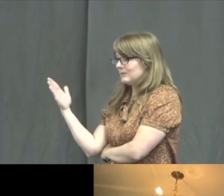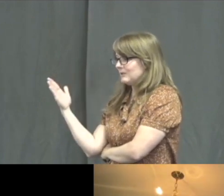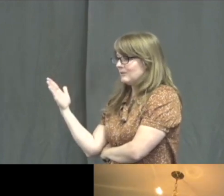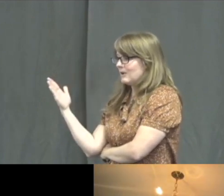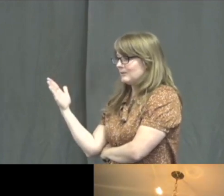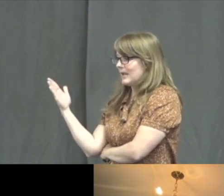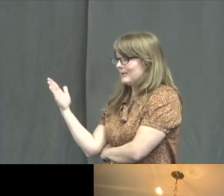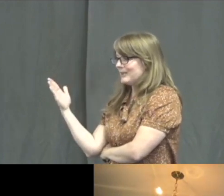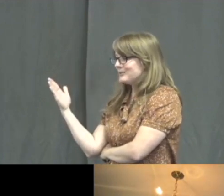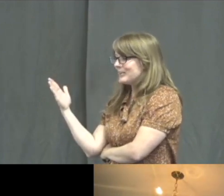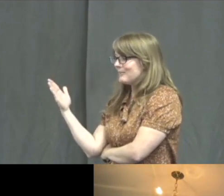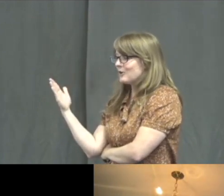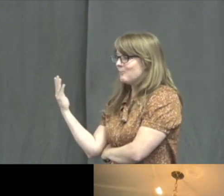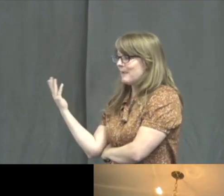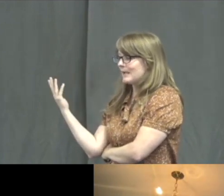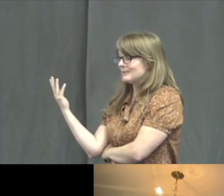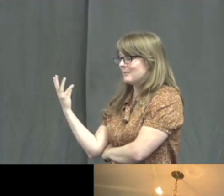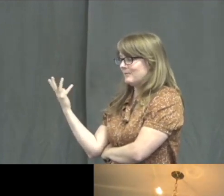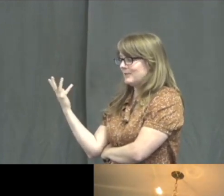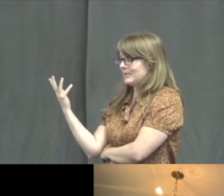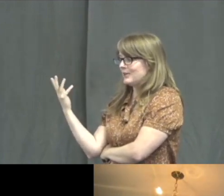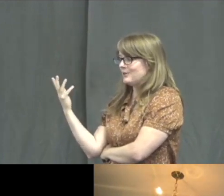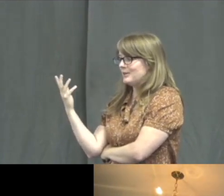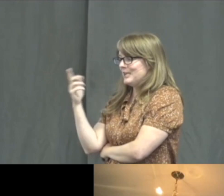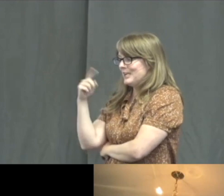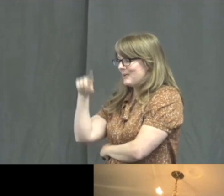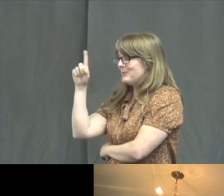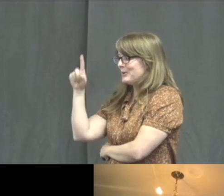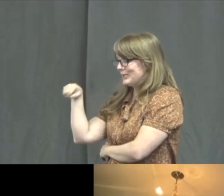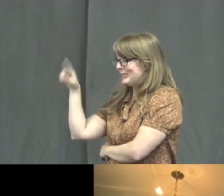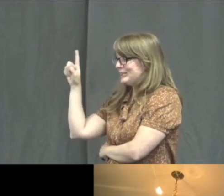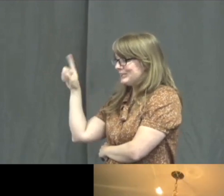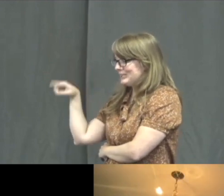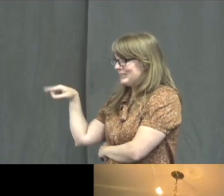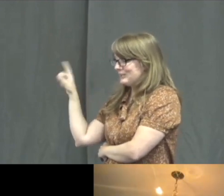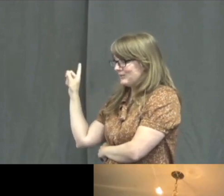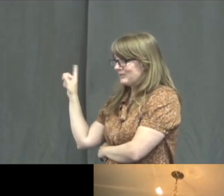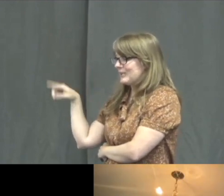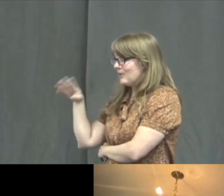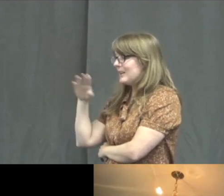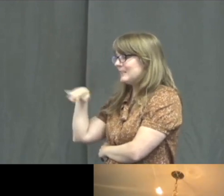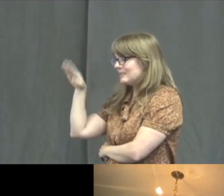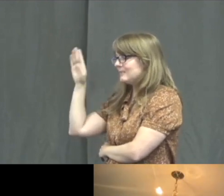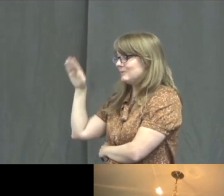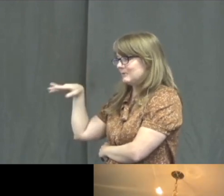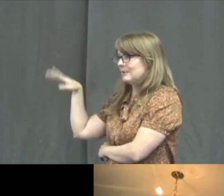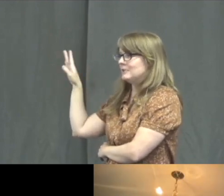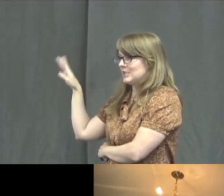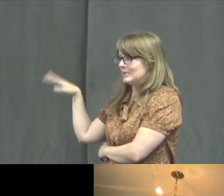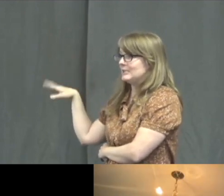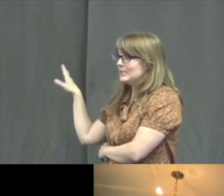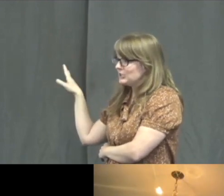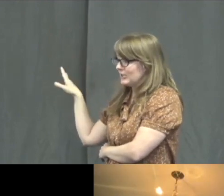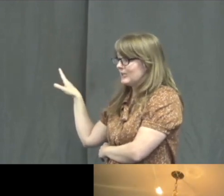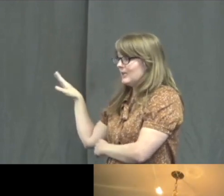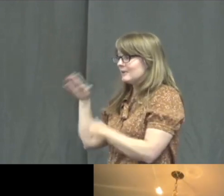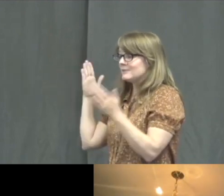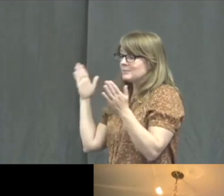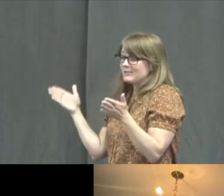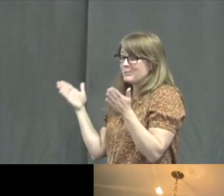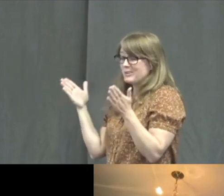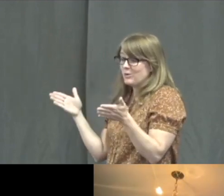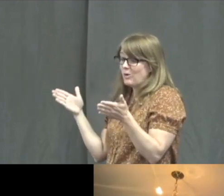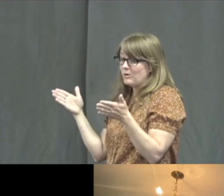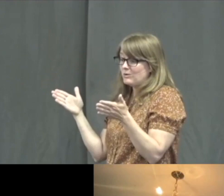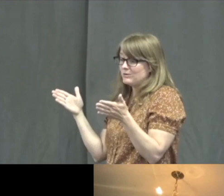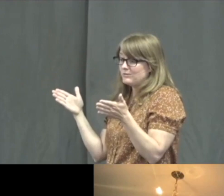of along the line, right? So I'd have to go back to my video and put in those oh, I think this was another ejaculation. Because it's